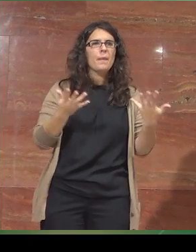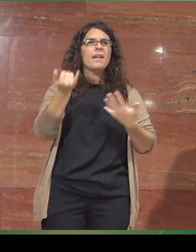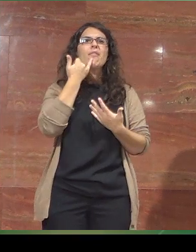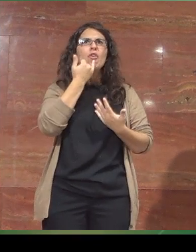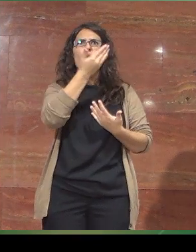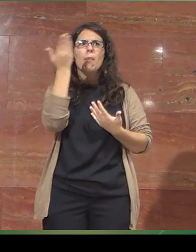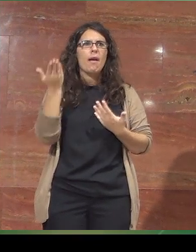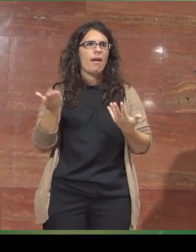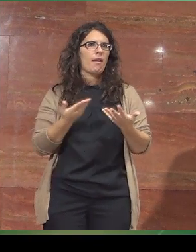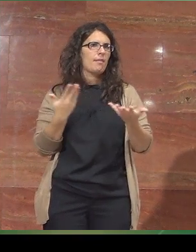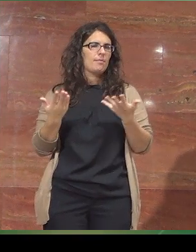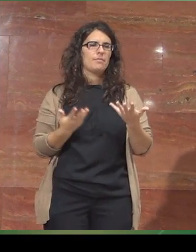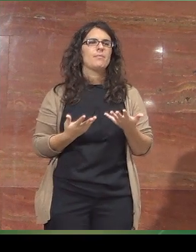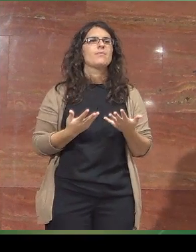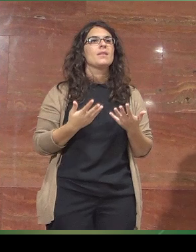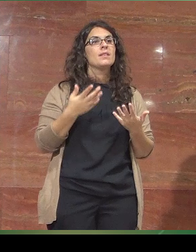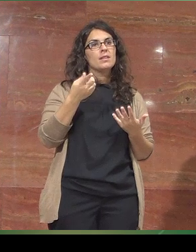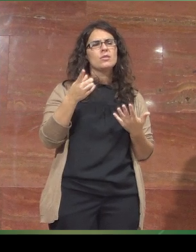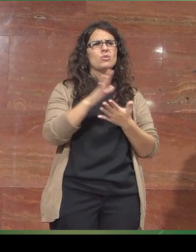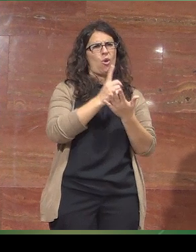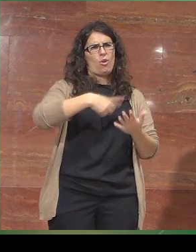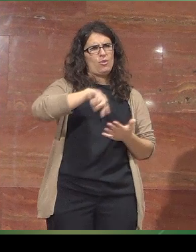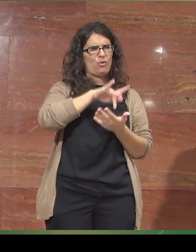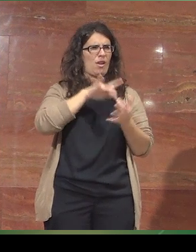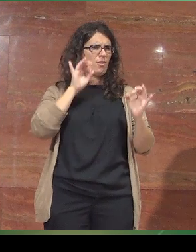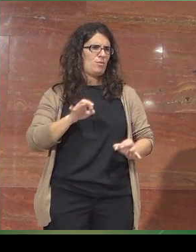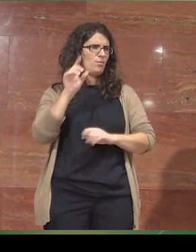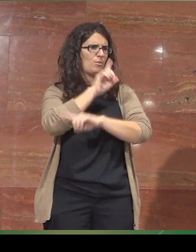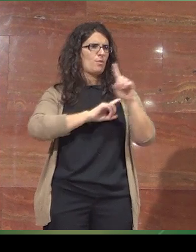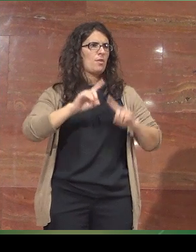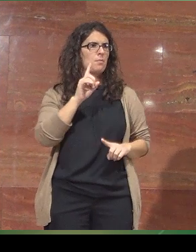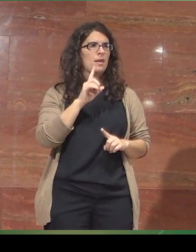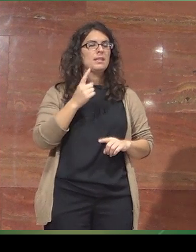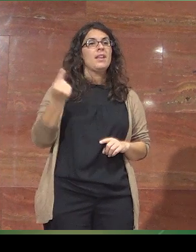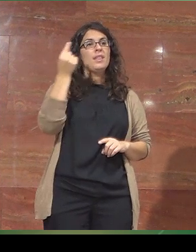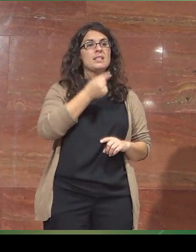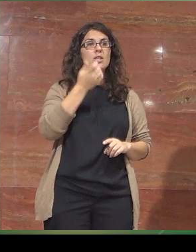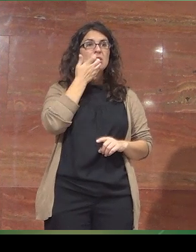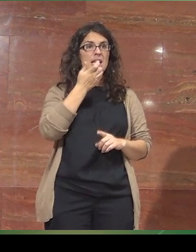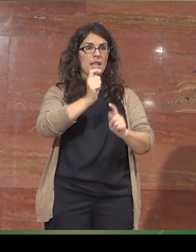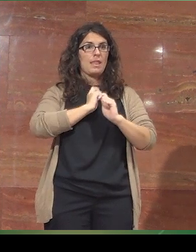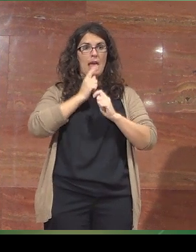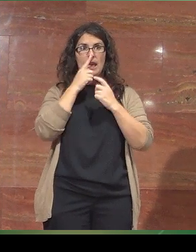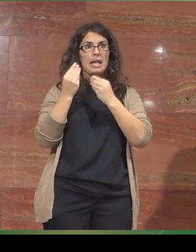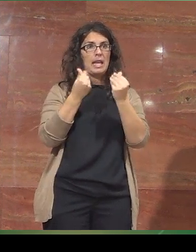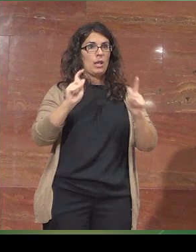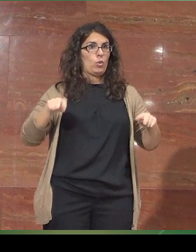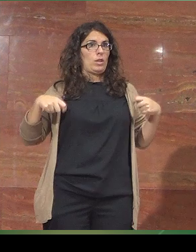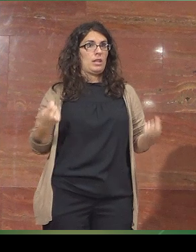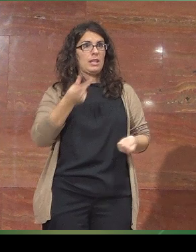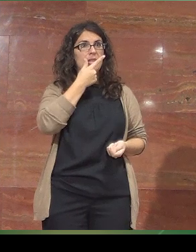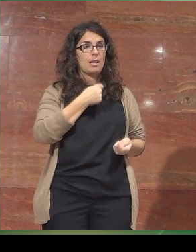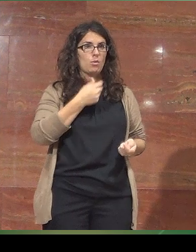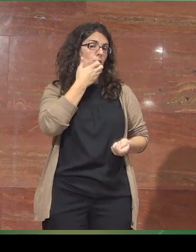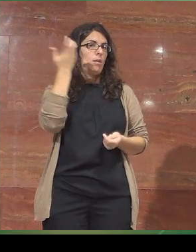Intuitive design, and I pay tribute here to Barcelona, where they involved blind people in designing the ticket machines in the